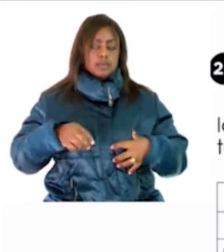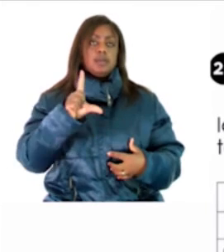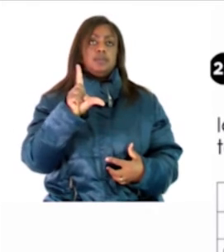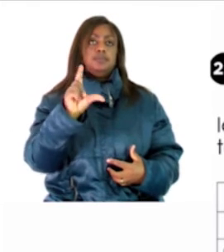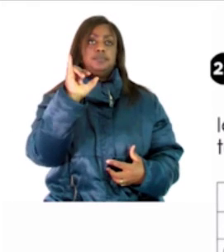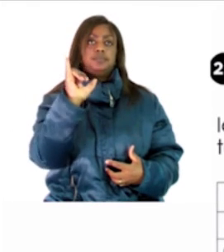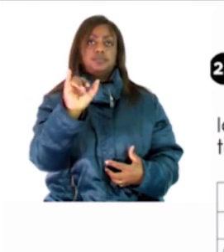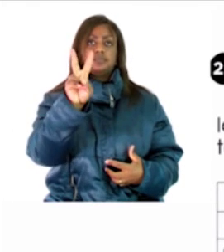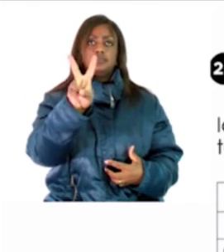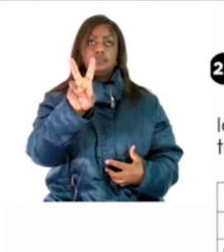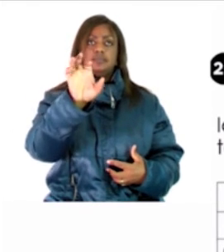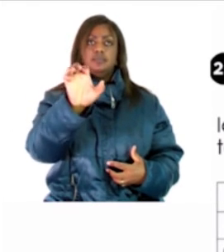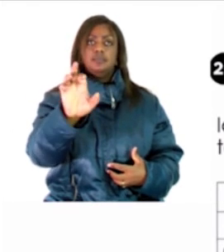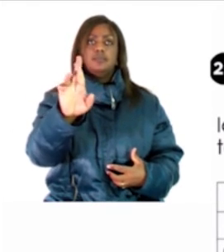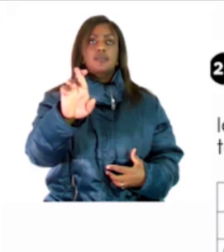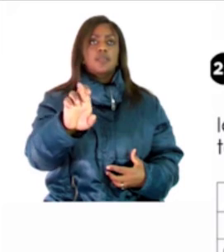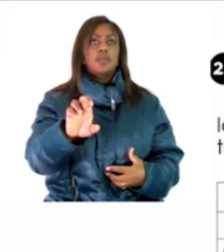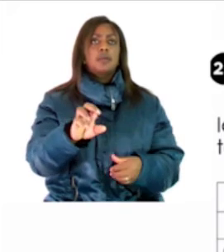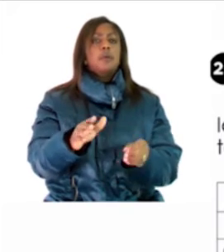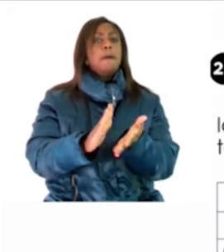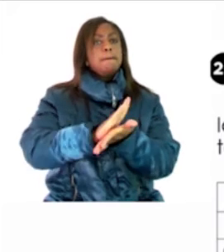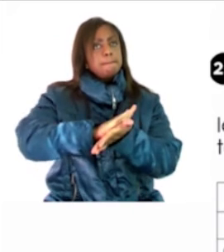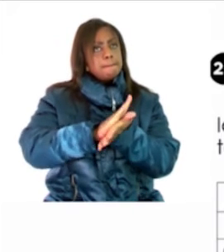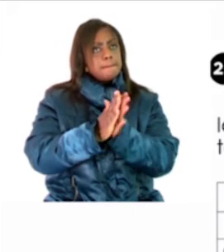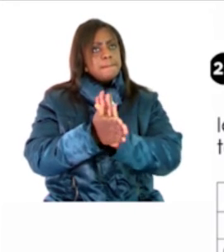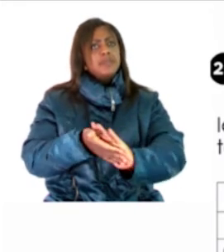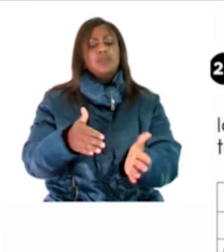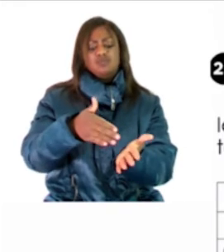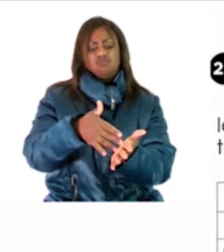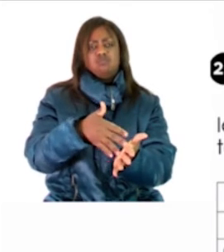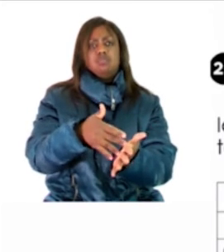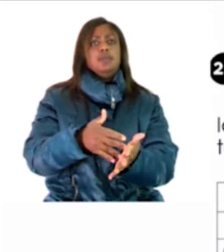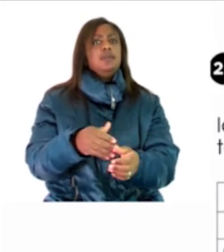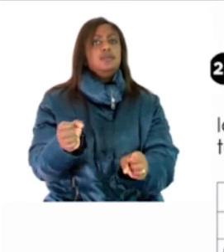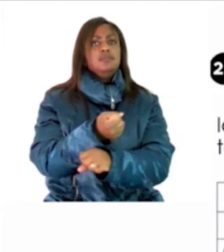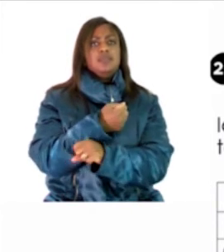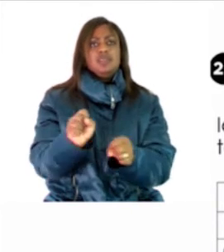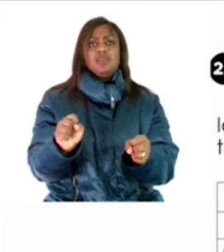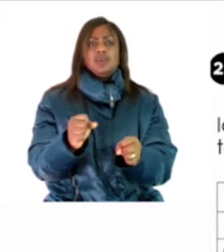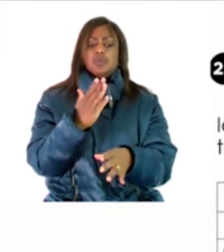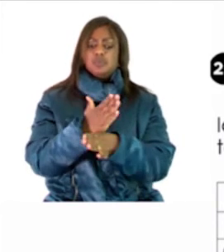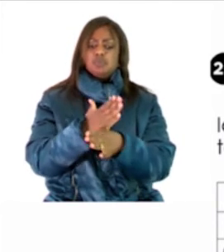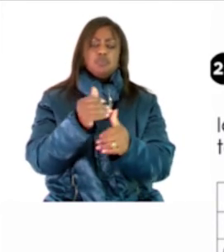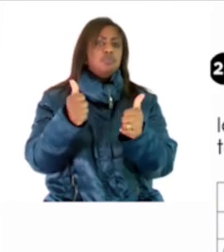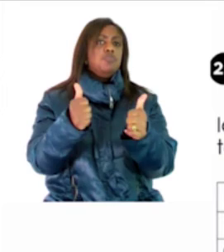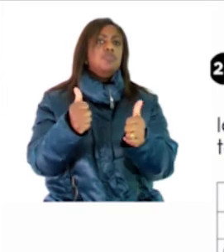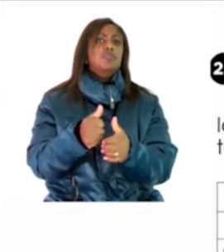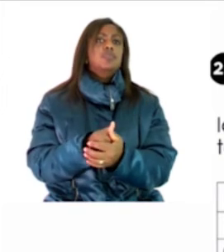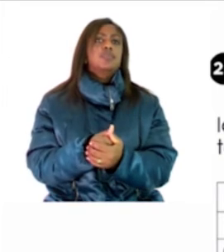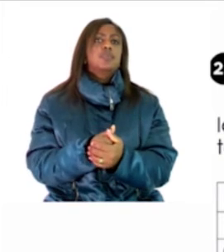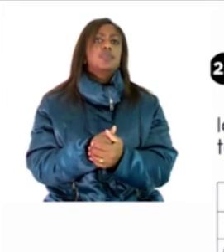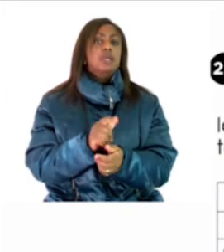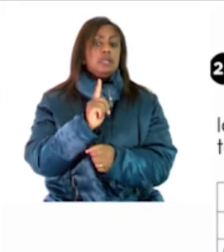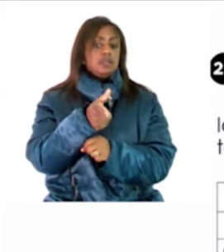it gets destroyed, it means whatever goes in your body which contains alcohol, it will not get filtered anymore. And then at the end of the